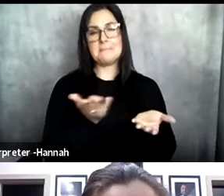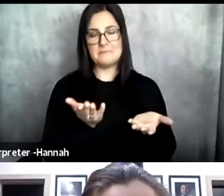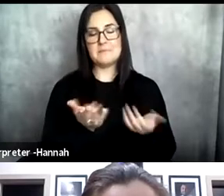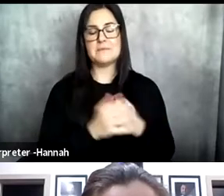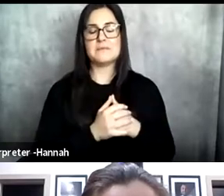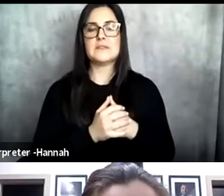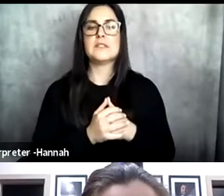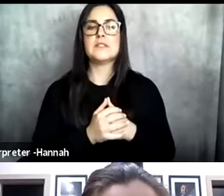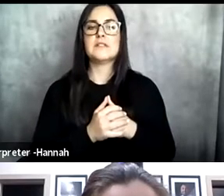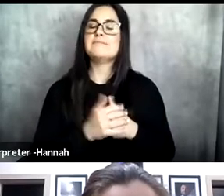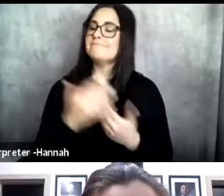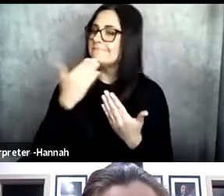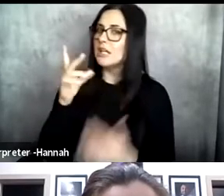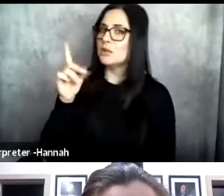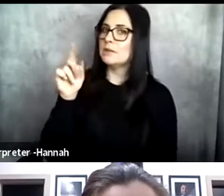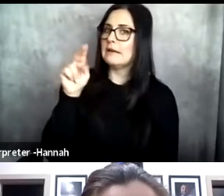Thank you for that, Danny.